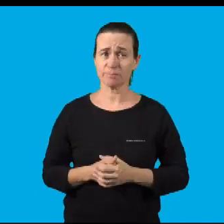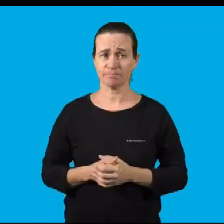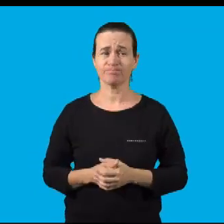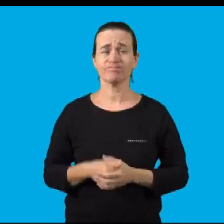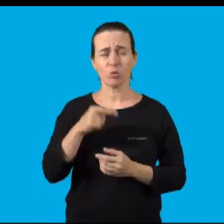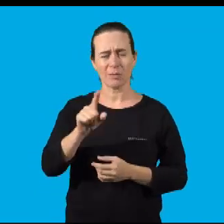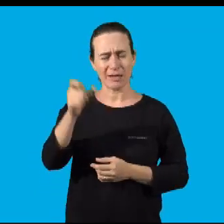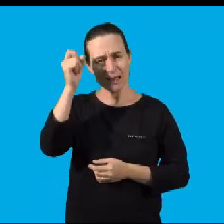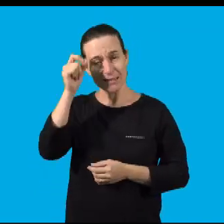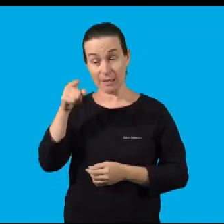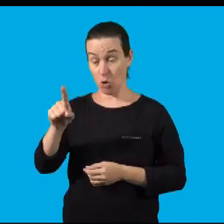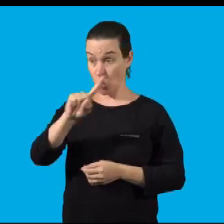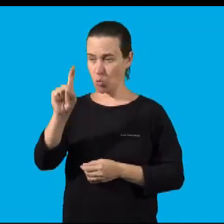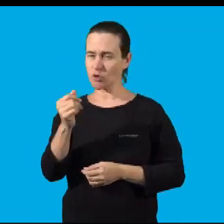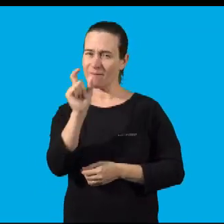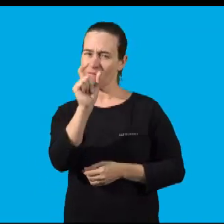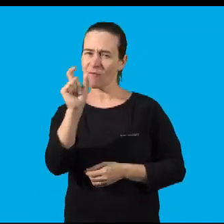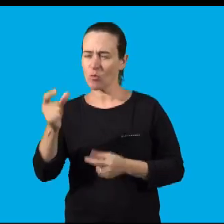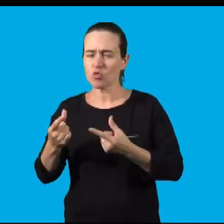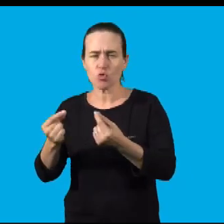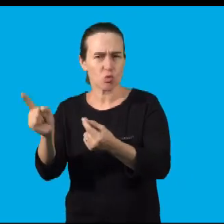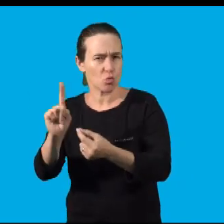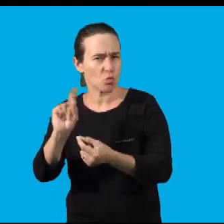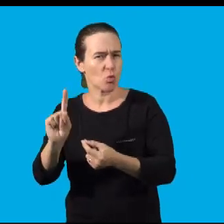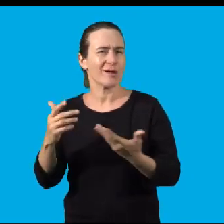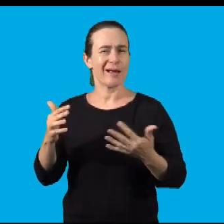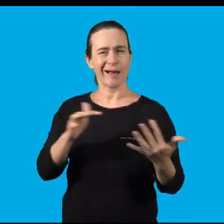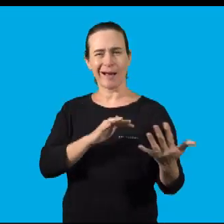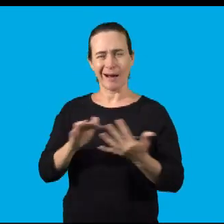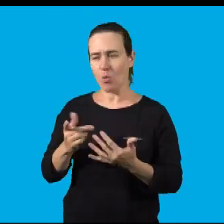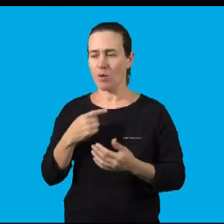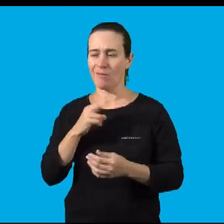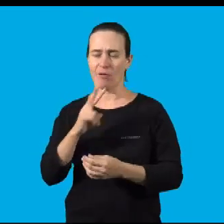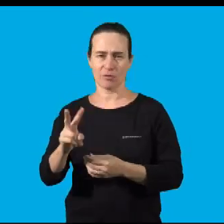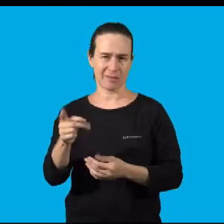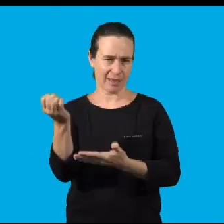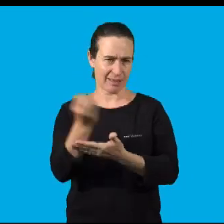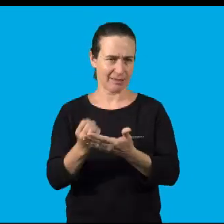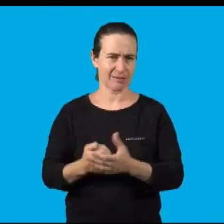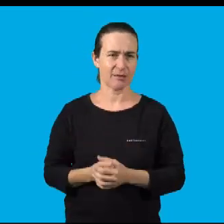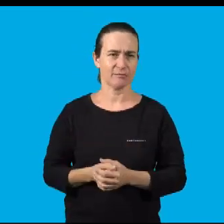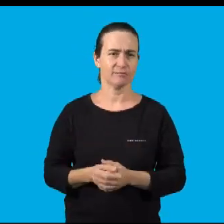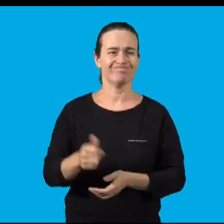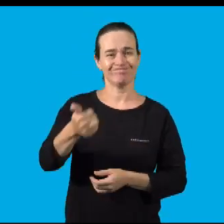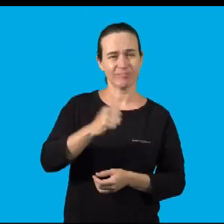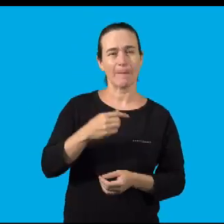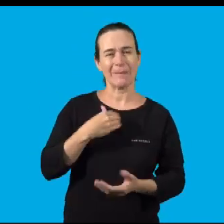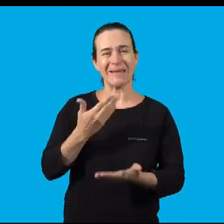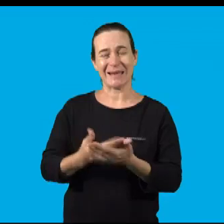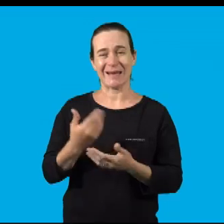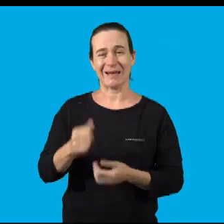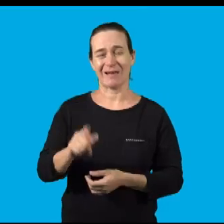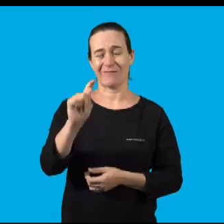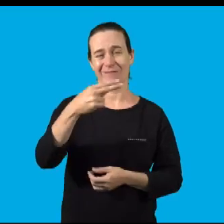know. You should know the questioning verbs and how to approach a literary essay. You must be able to construct a